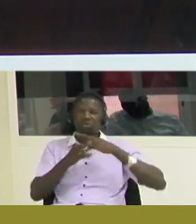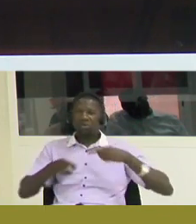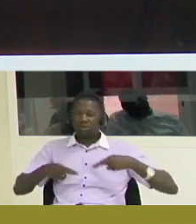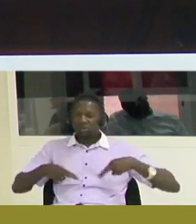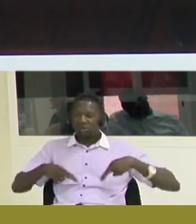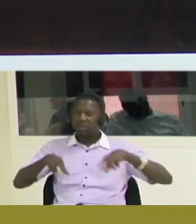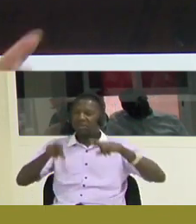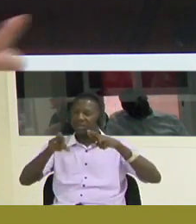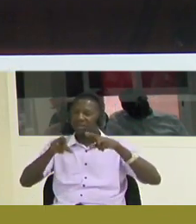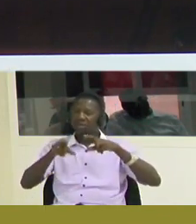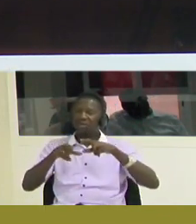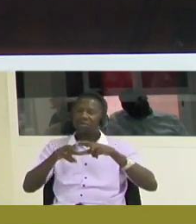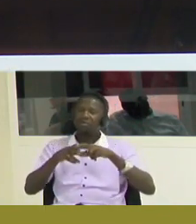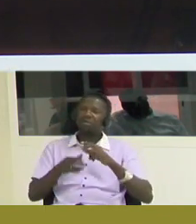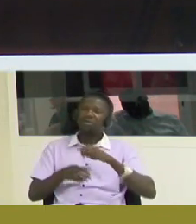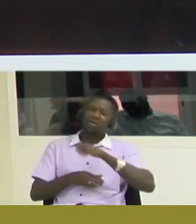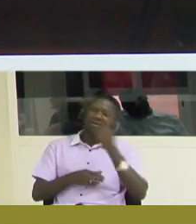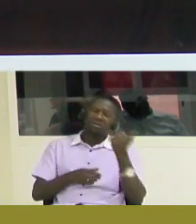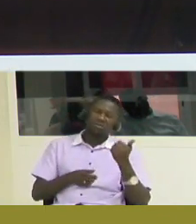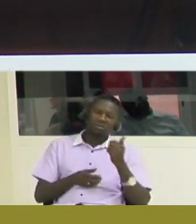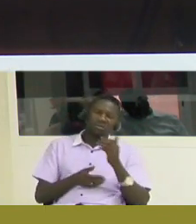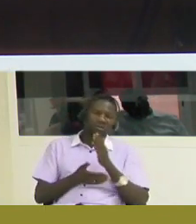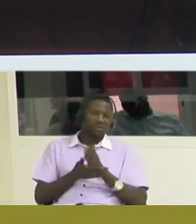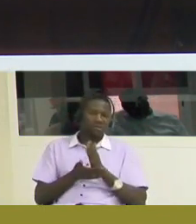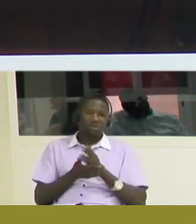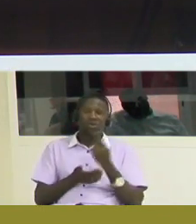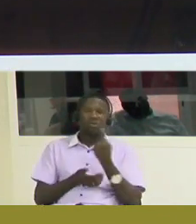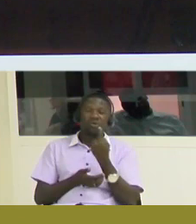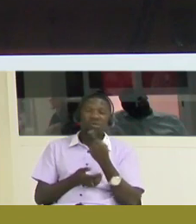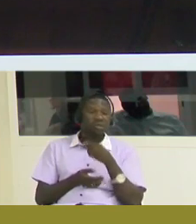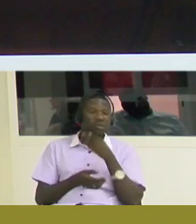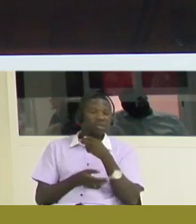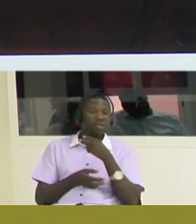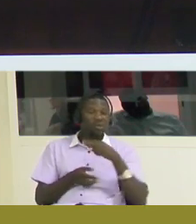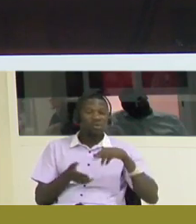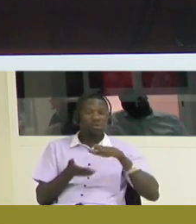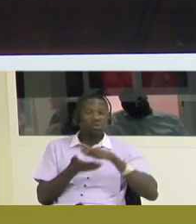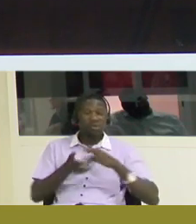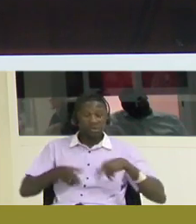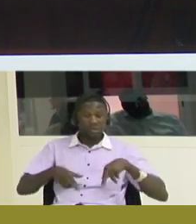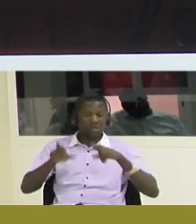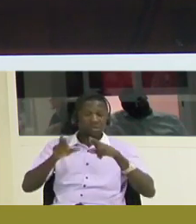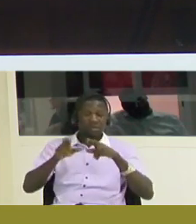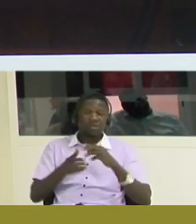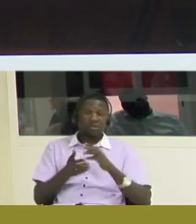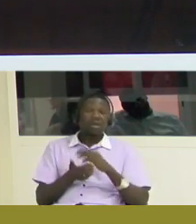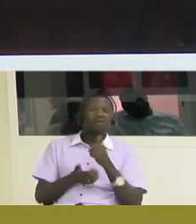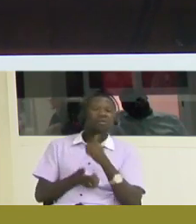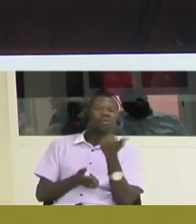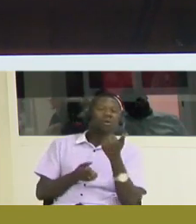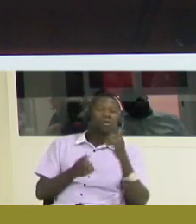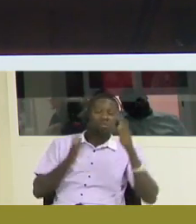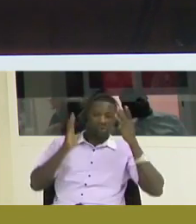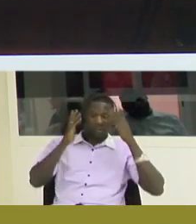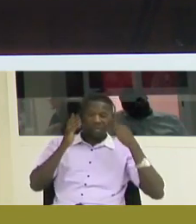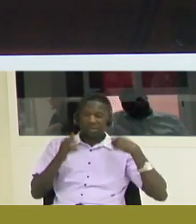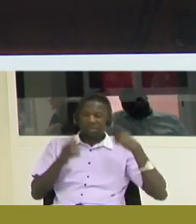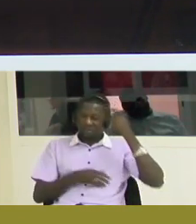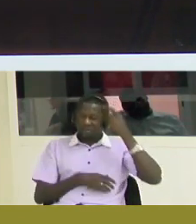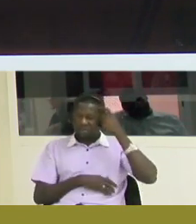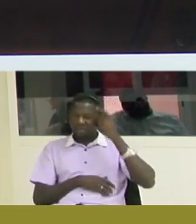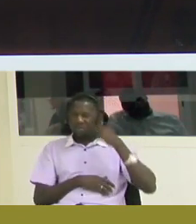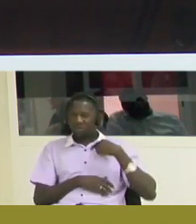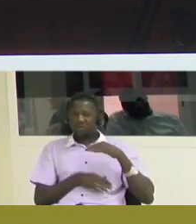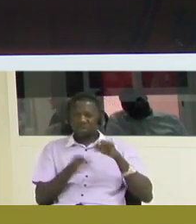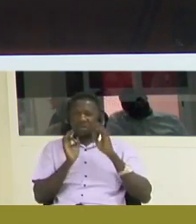and in fact not only that there was another incident that has come to mind and please just take